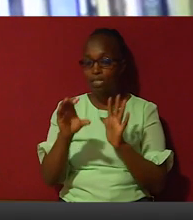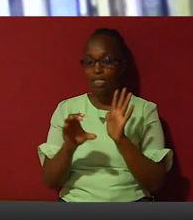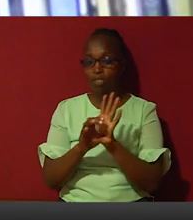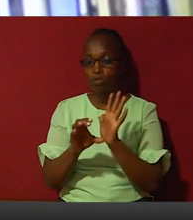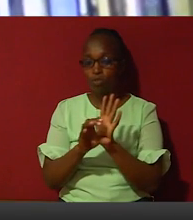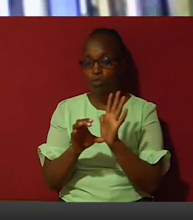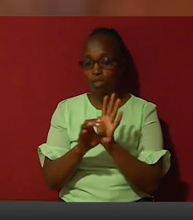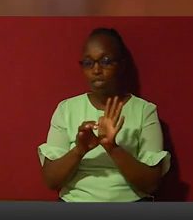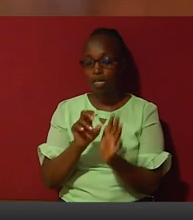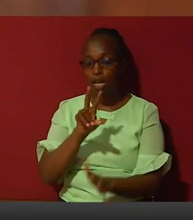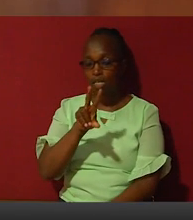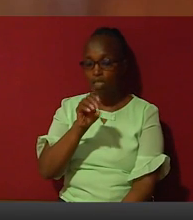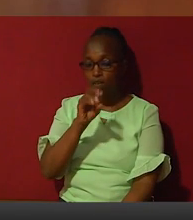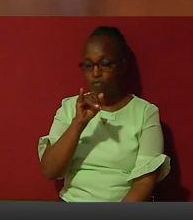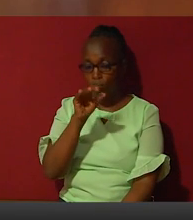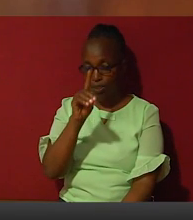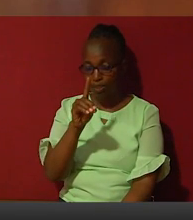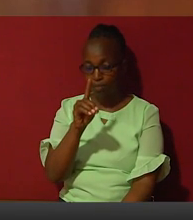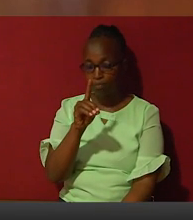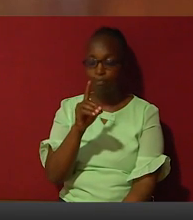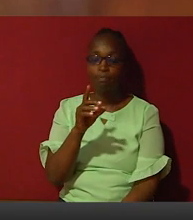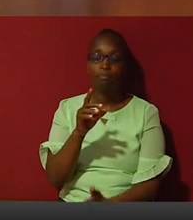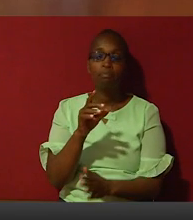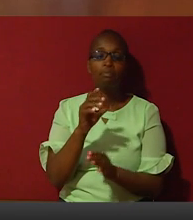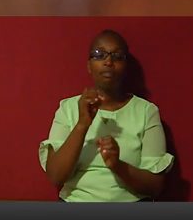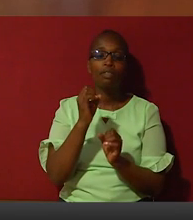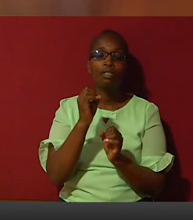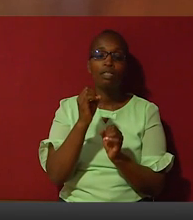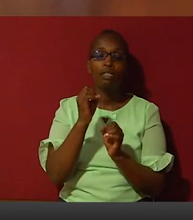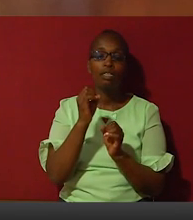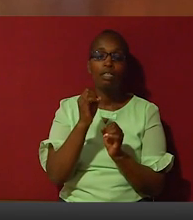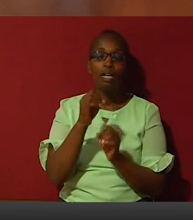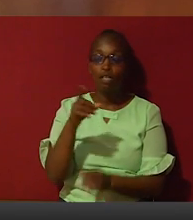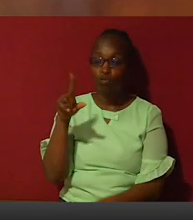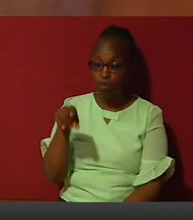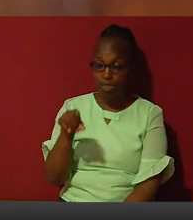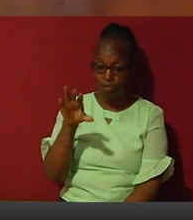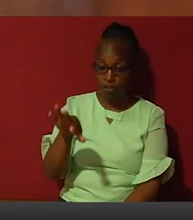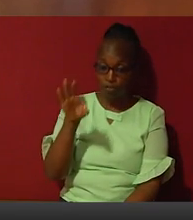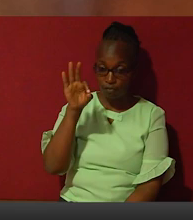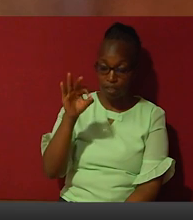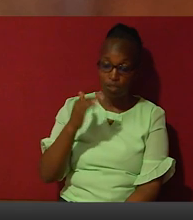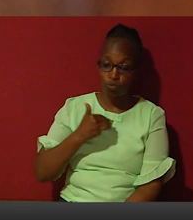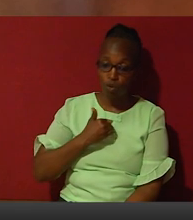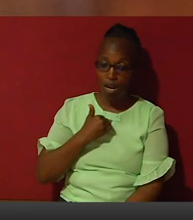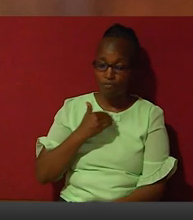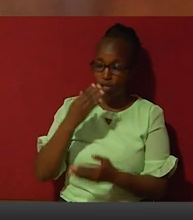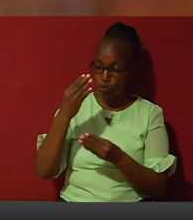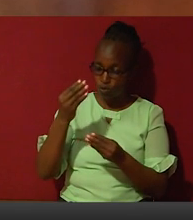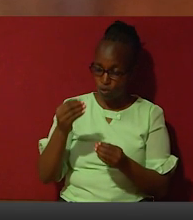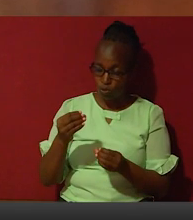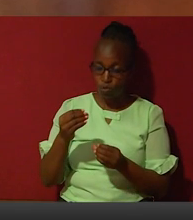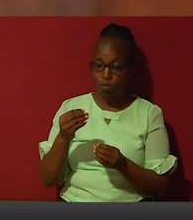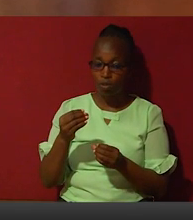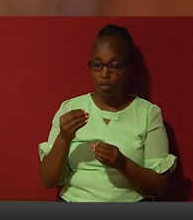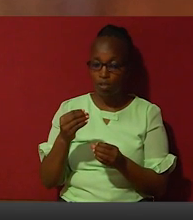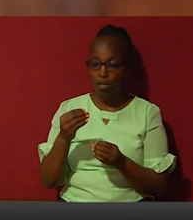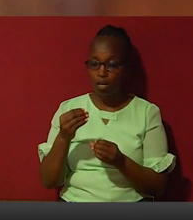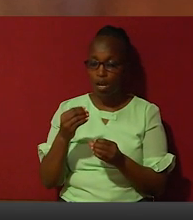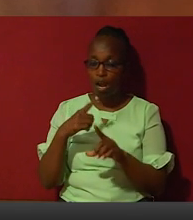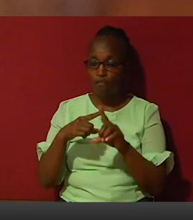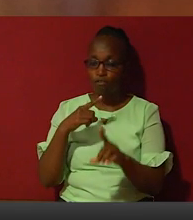is null and void. But when you look at the record, you'll find that there was a joint resolution by the Speaker of the National